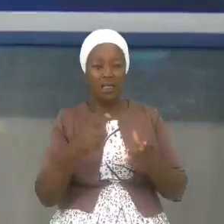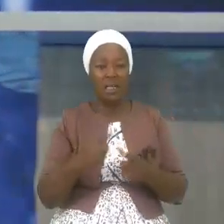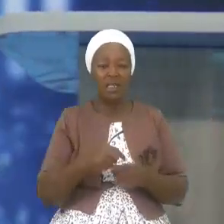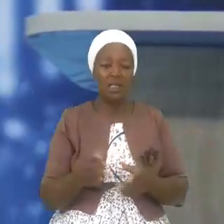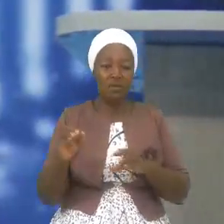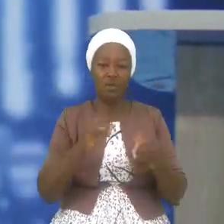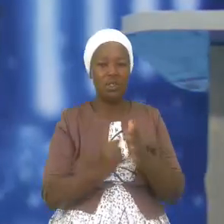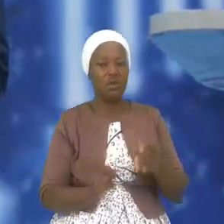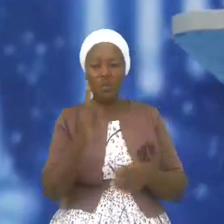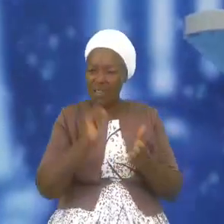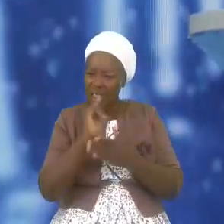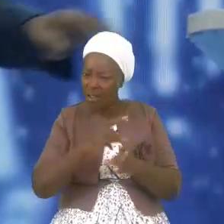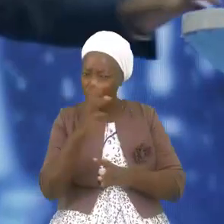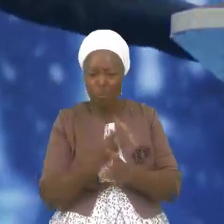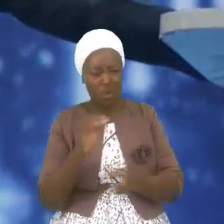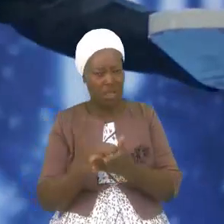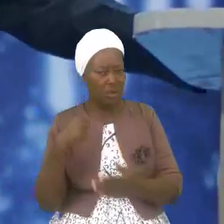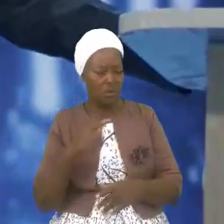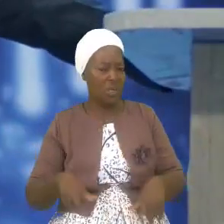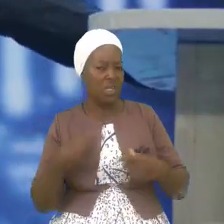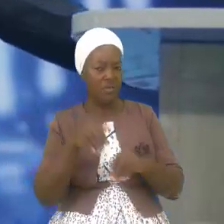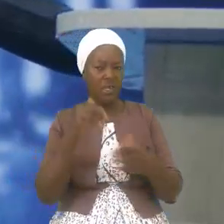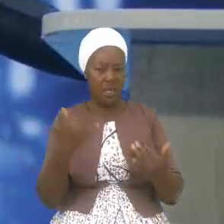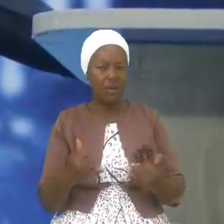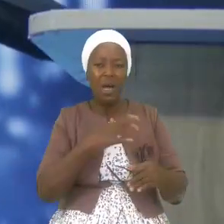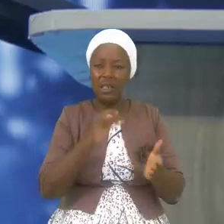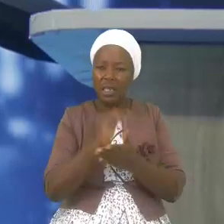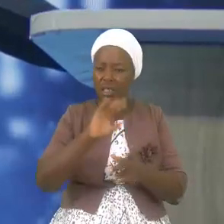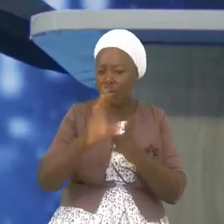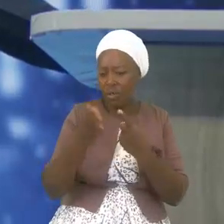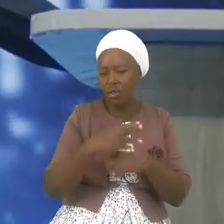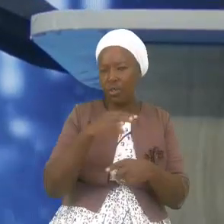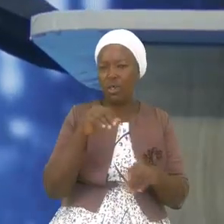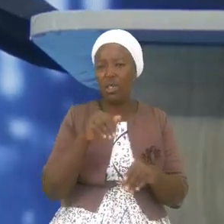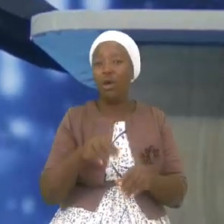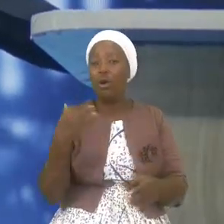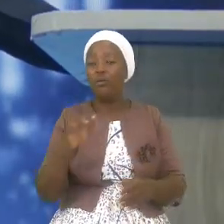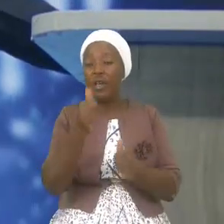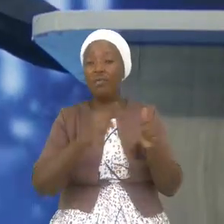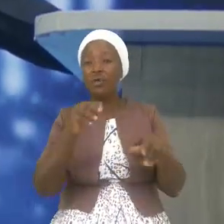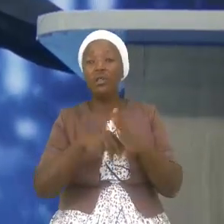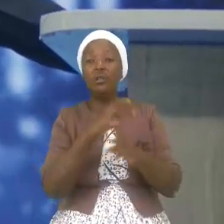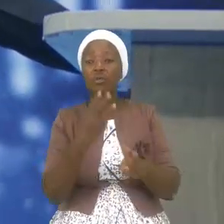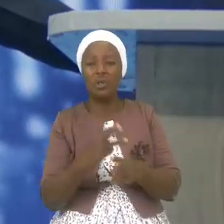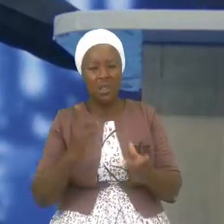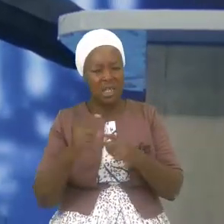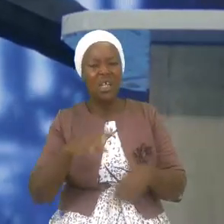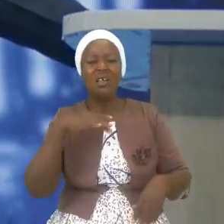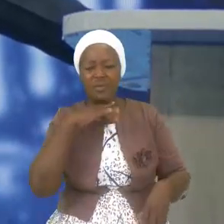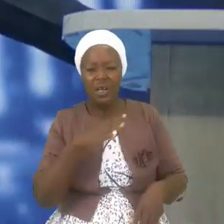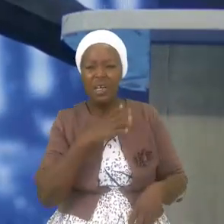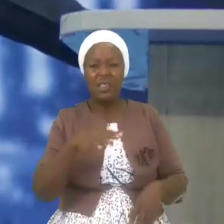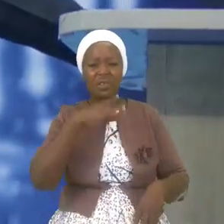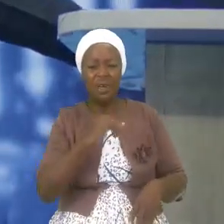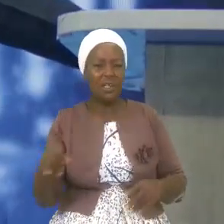of everyone in the world. They're defiled, they're defiling, they're profane, and they influence other